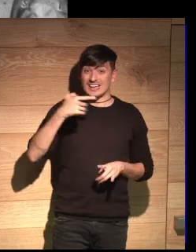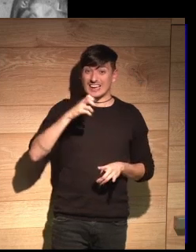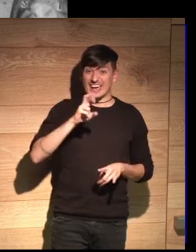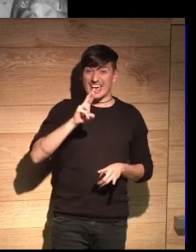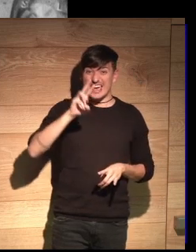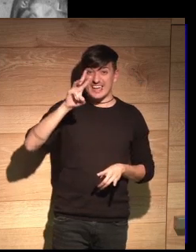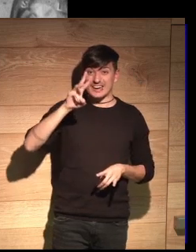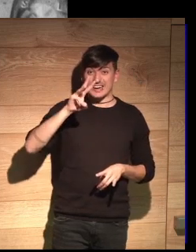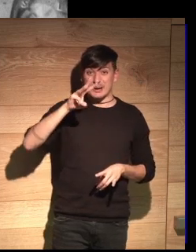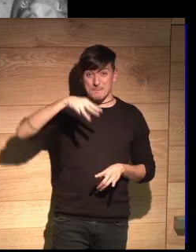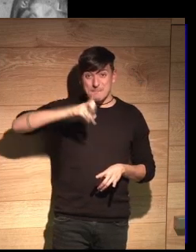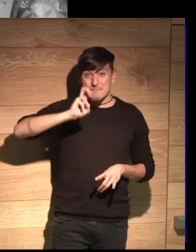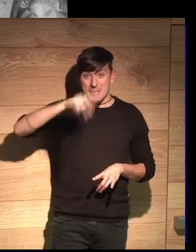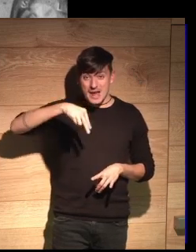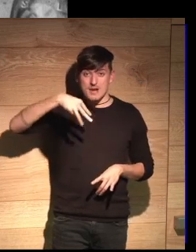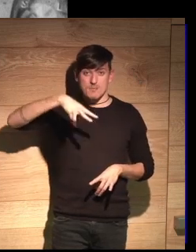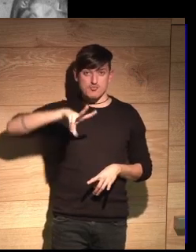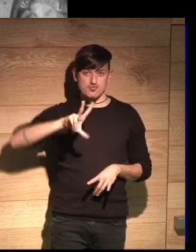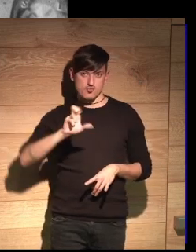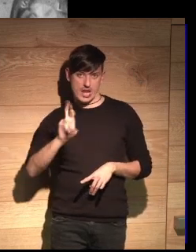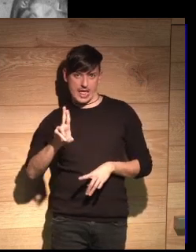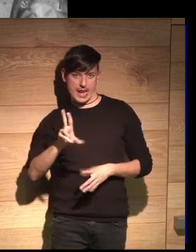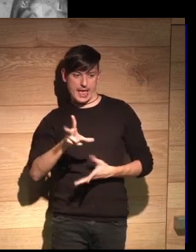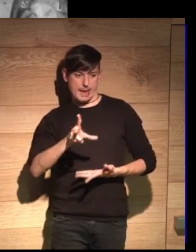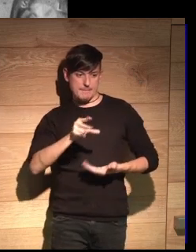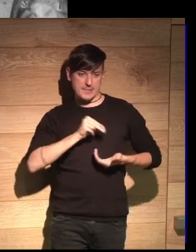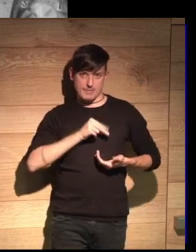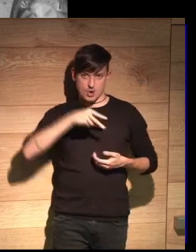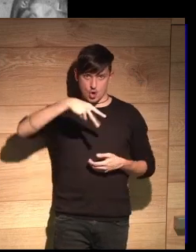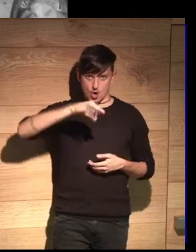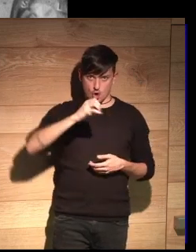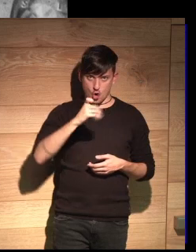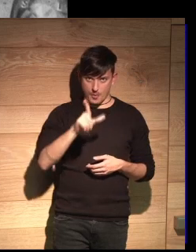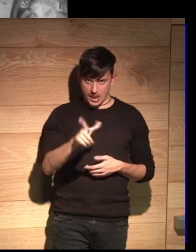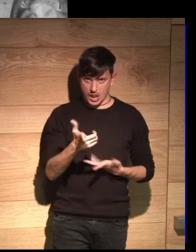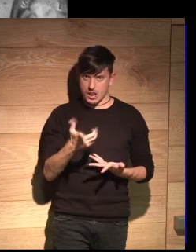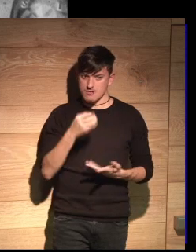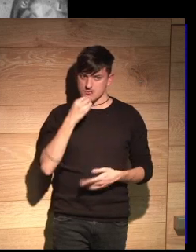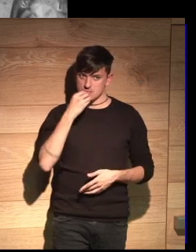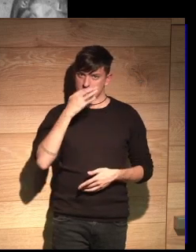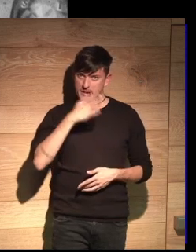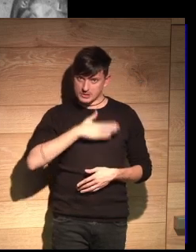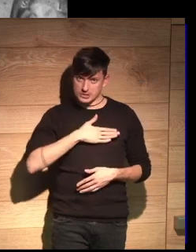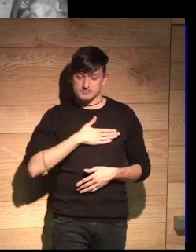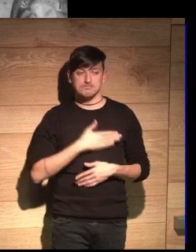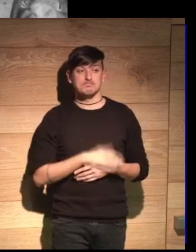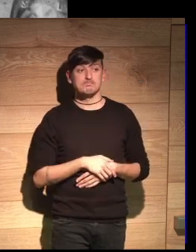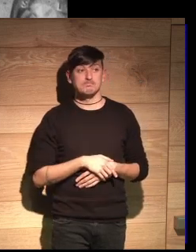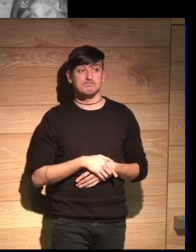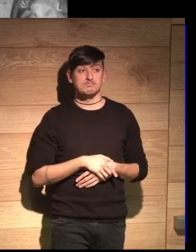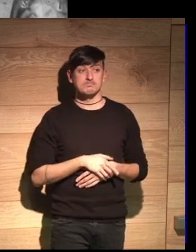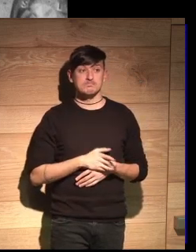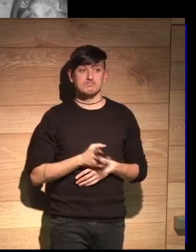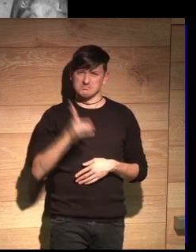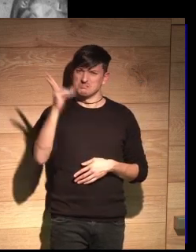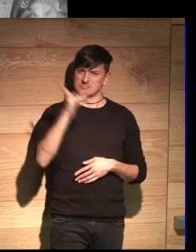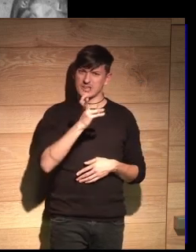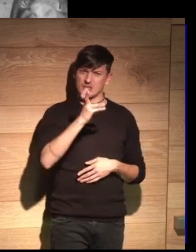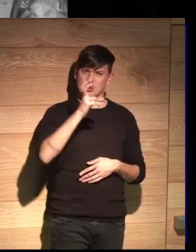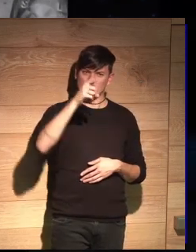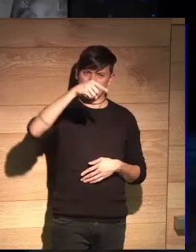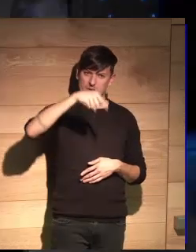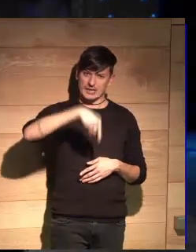Müller. Hermann Müller is a geneticist who got the Nobel Award, the Nobel Prize, a very kind